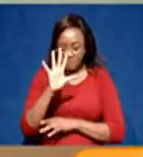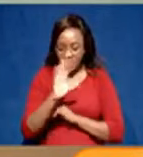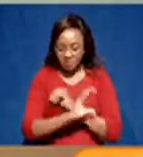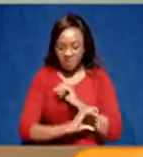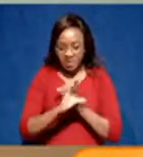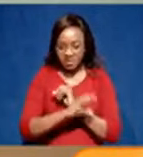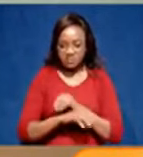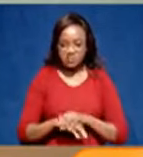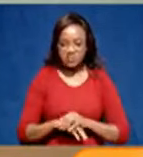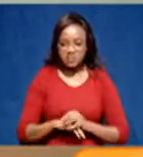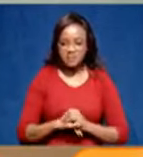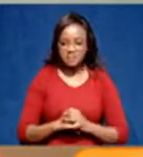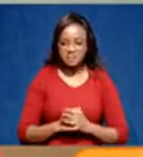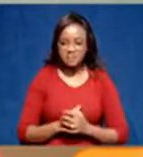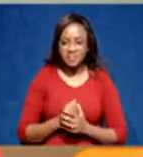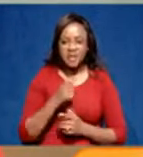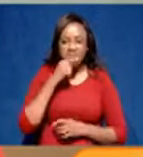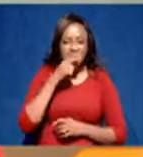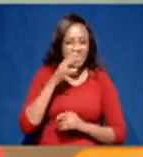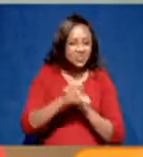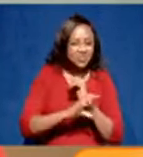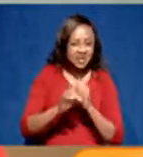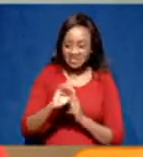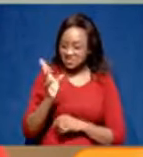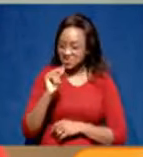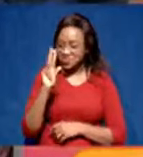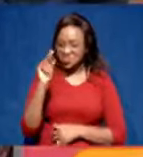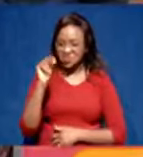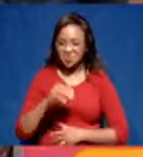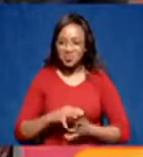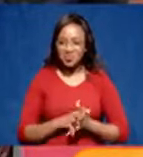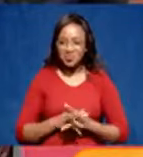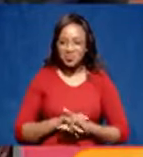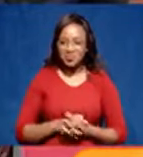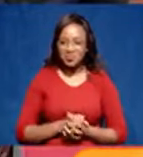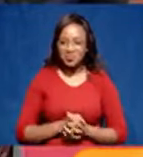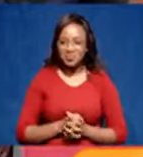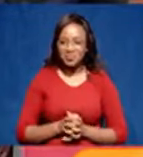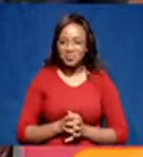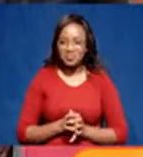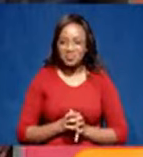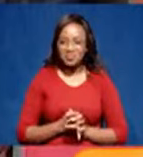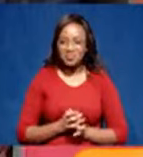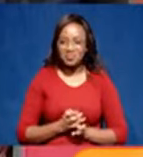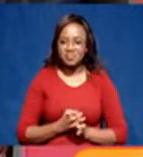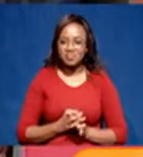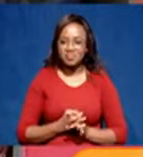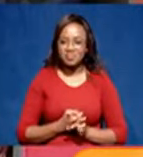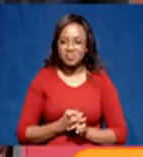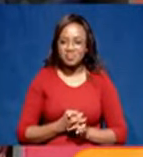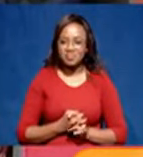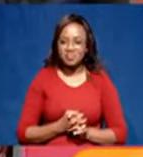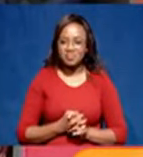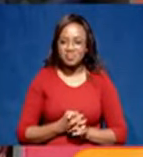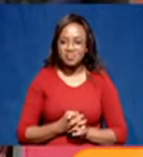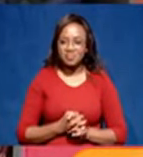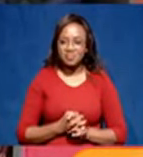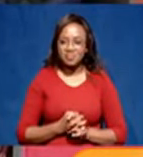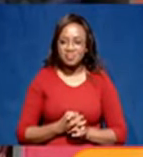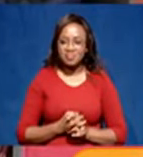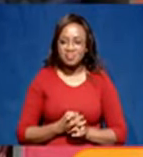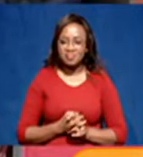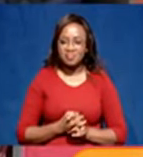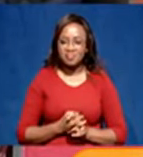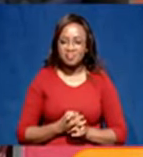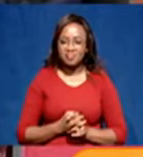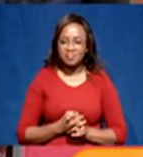You want to mention the countries? No. I do not want to mention. You see, Waziri, I'm a bit confused. Procurement has not happened, but